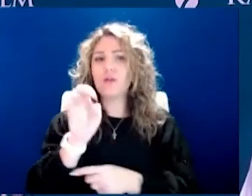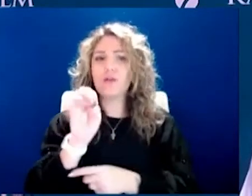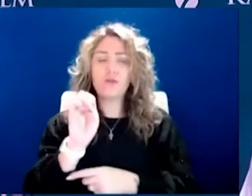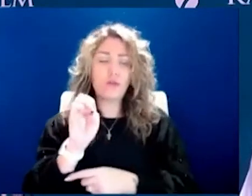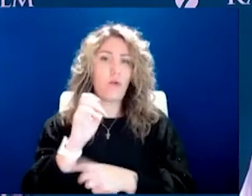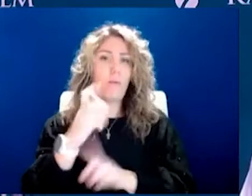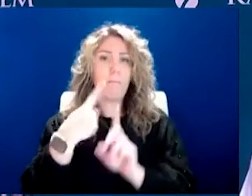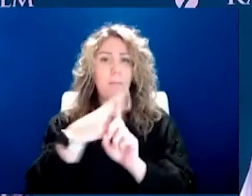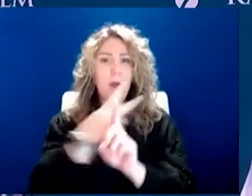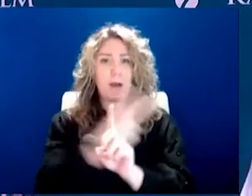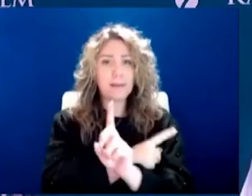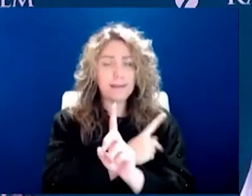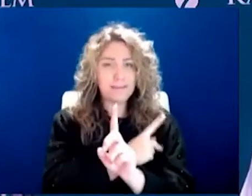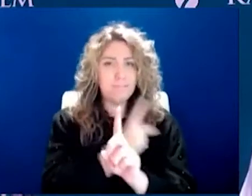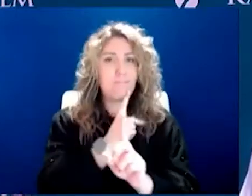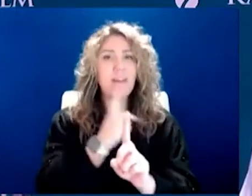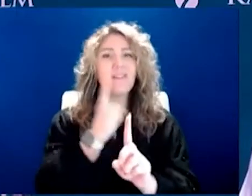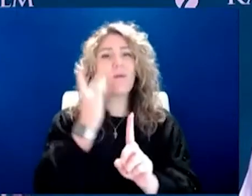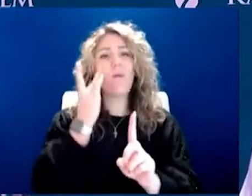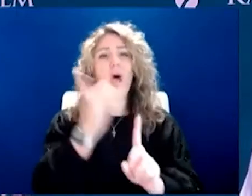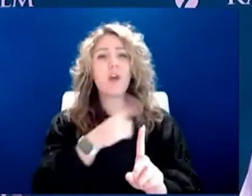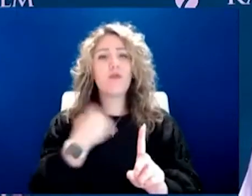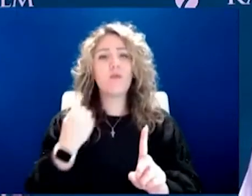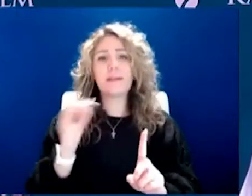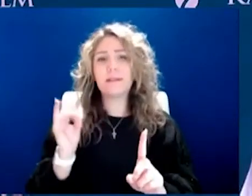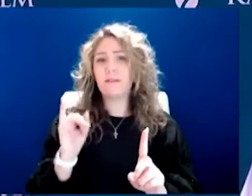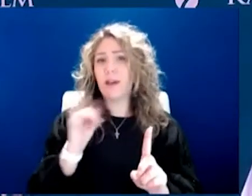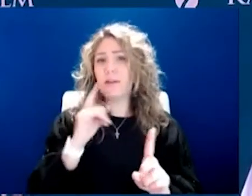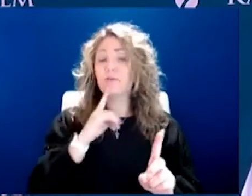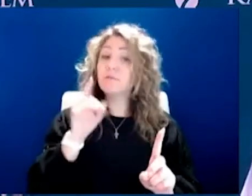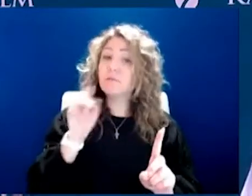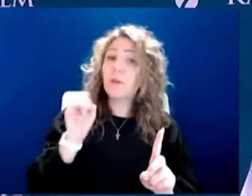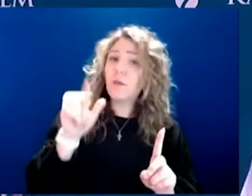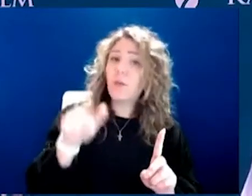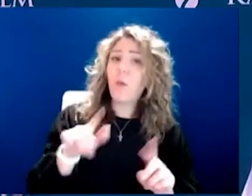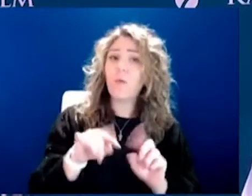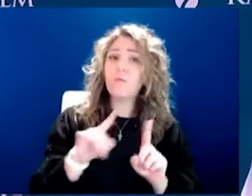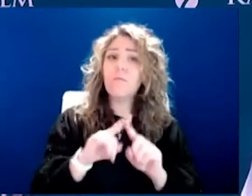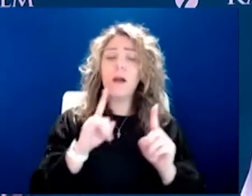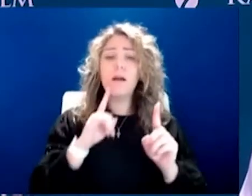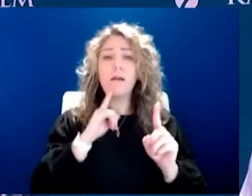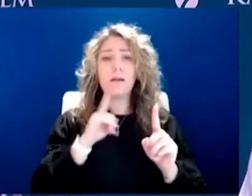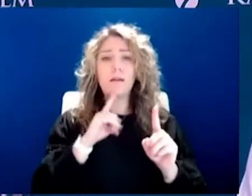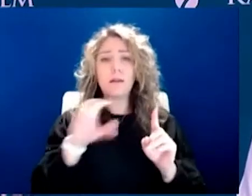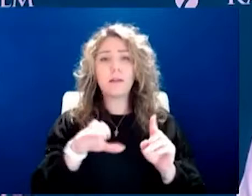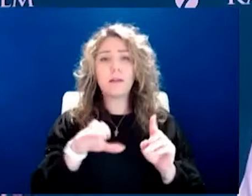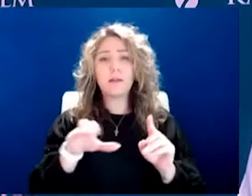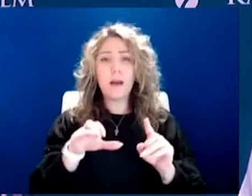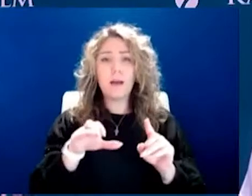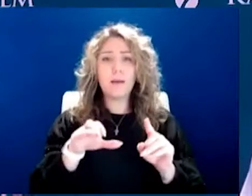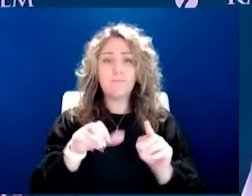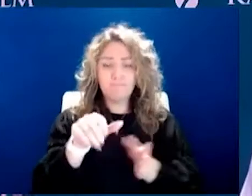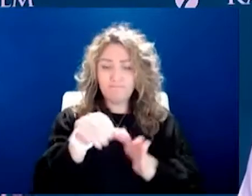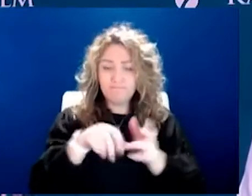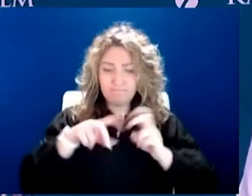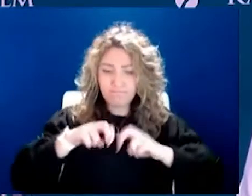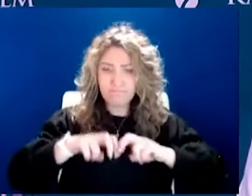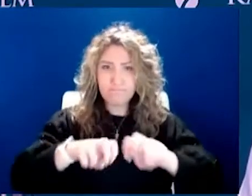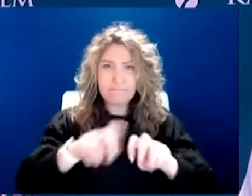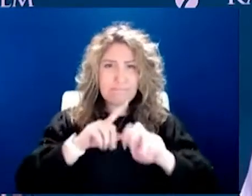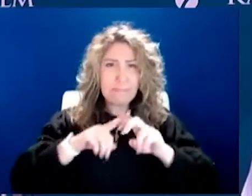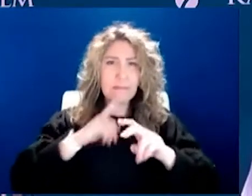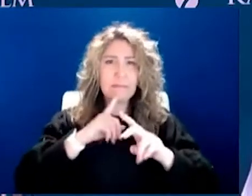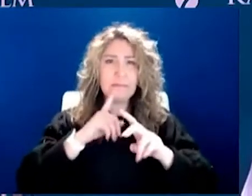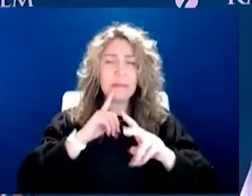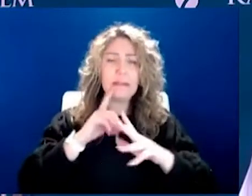infection, even though it's low to our workers. We have done autopsies on patients who die of COVID but are kind of past the